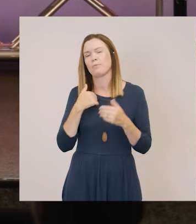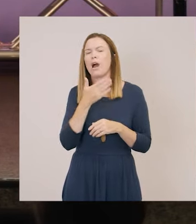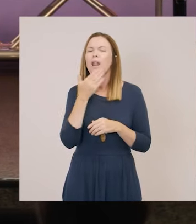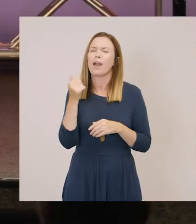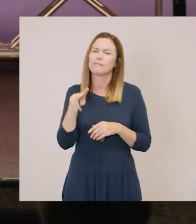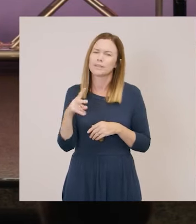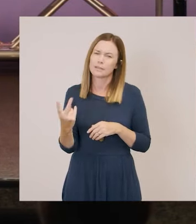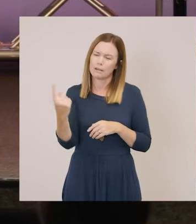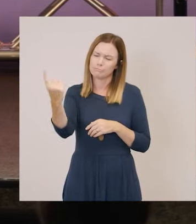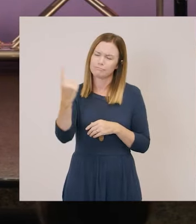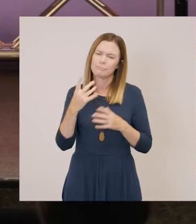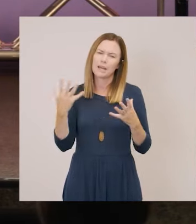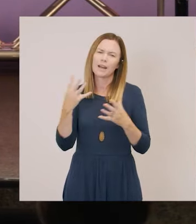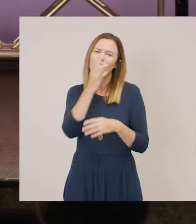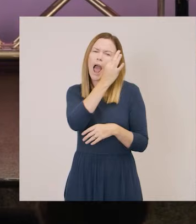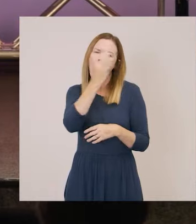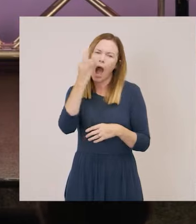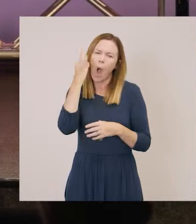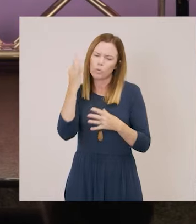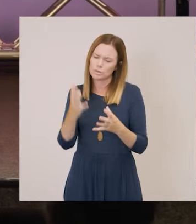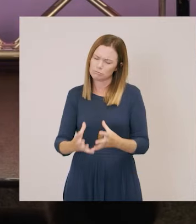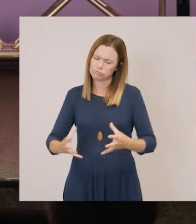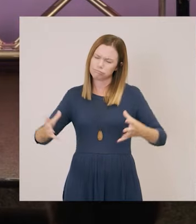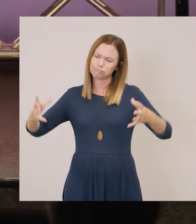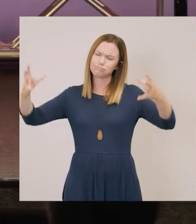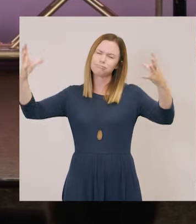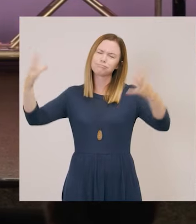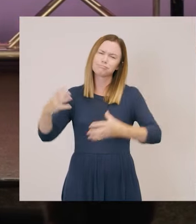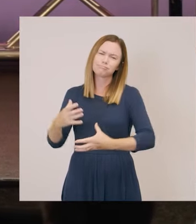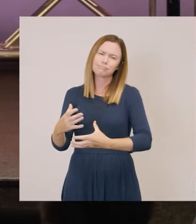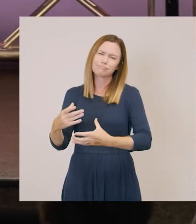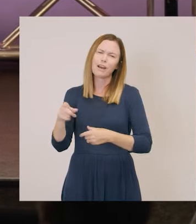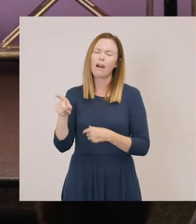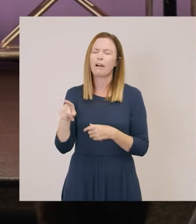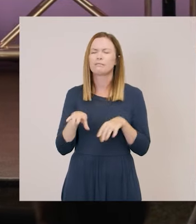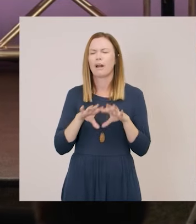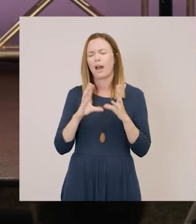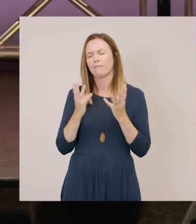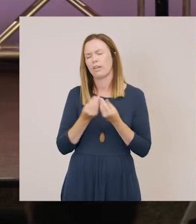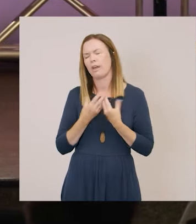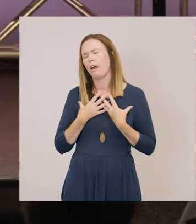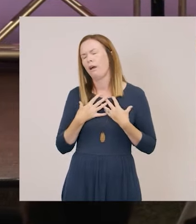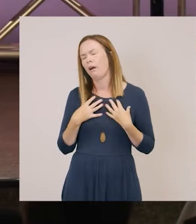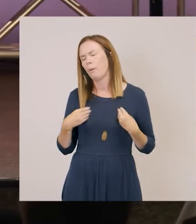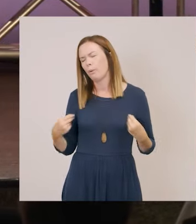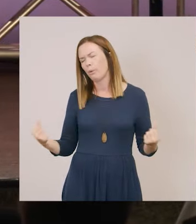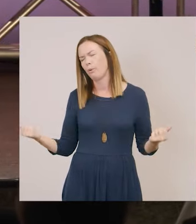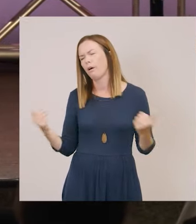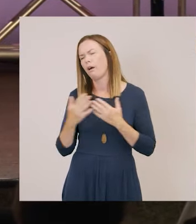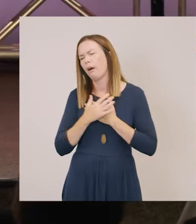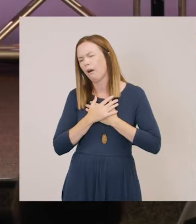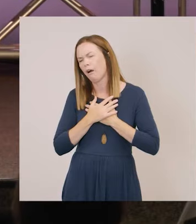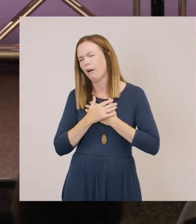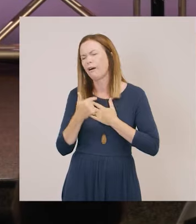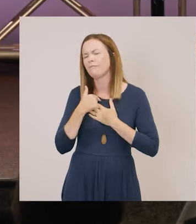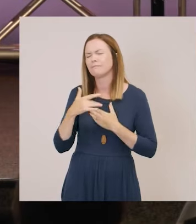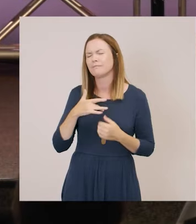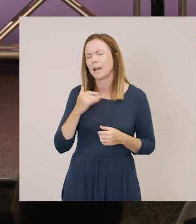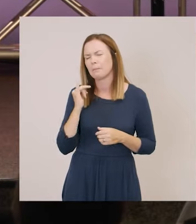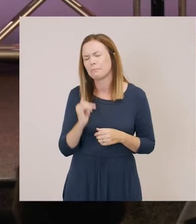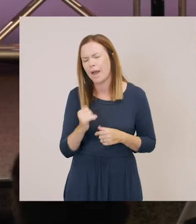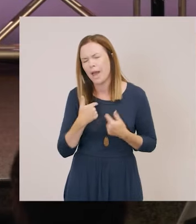lovely son came in with the biggest bunch of flowers you've ever seen in your life. And everything just melted away. I was just like, oh, I'm such a bad